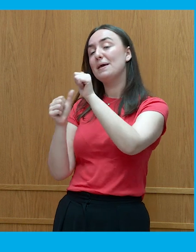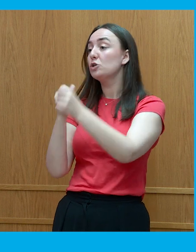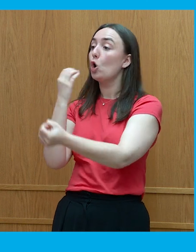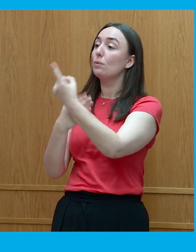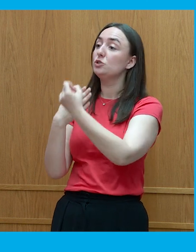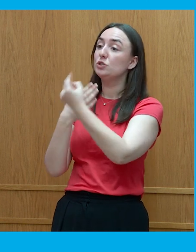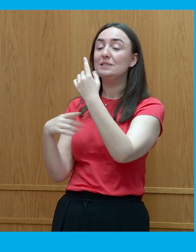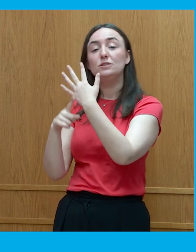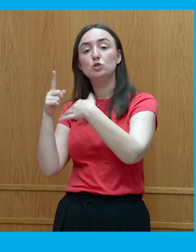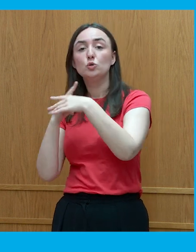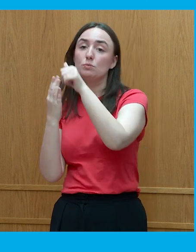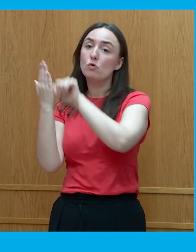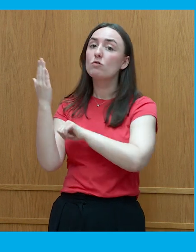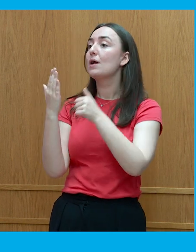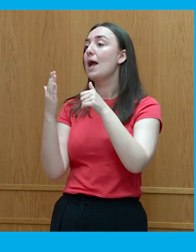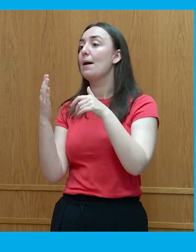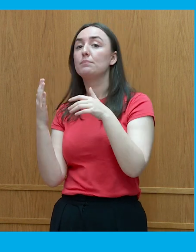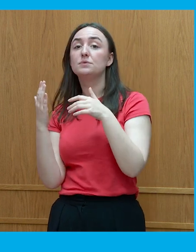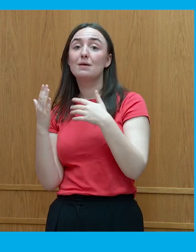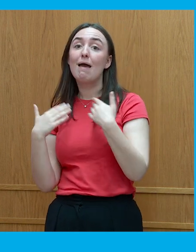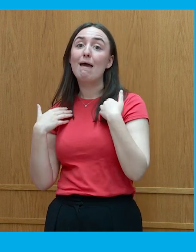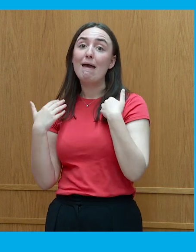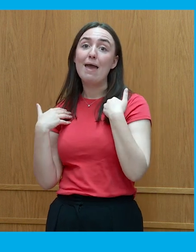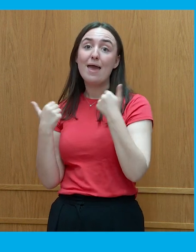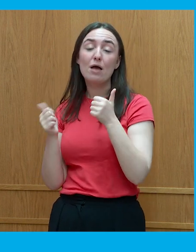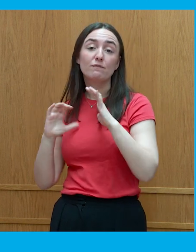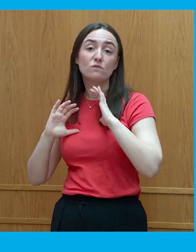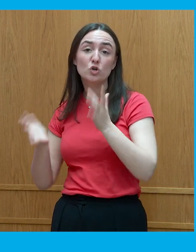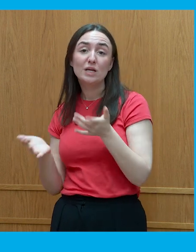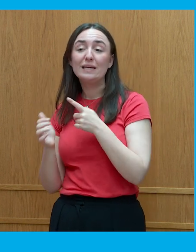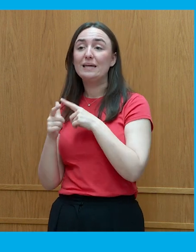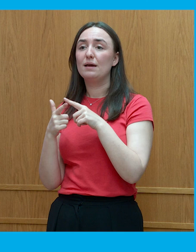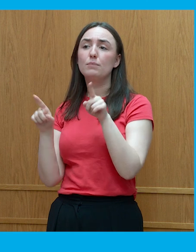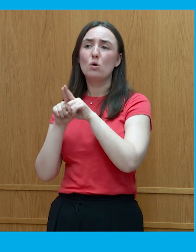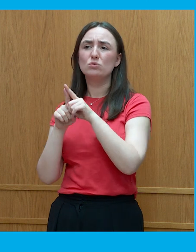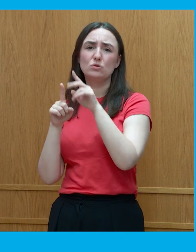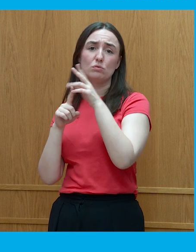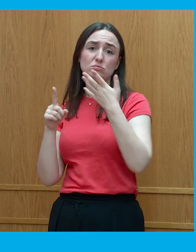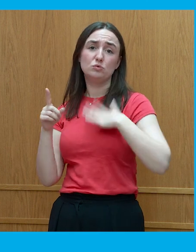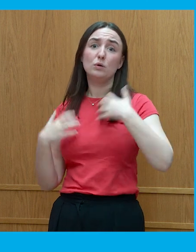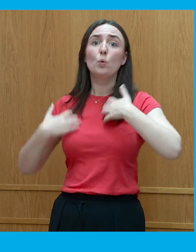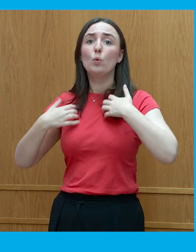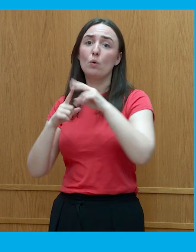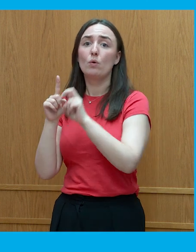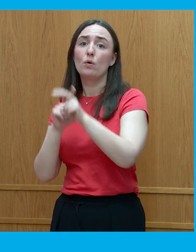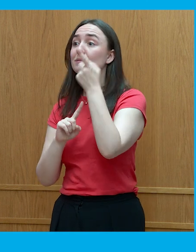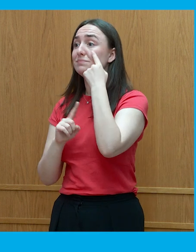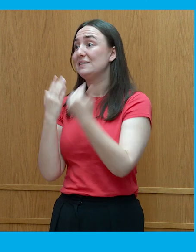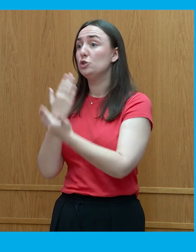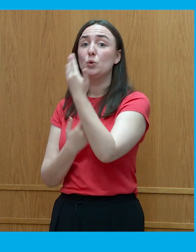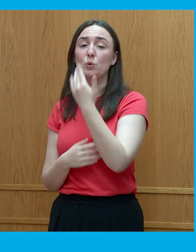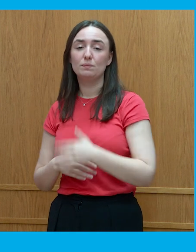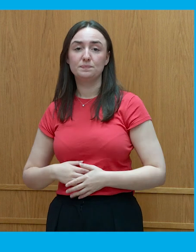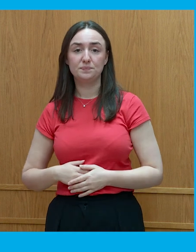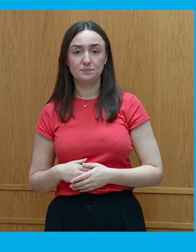social programs and like universal healthcare, but also probably to have a sense of adventure as well. Okay. I